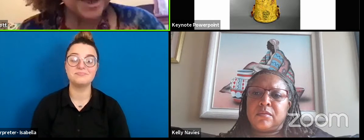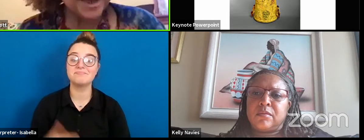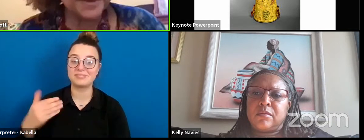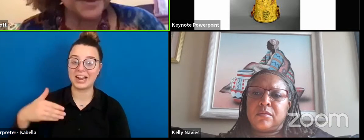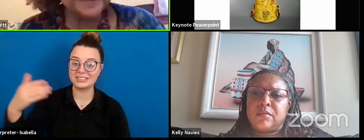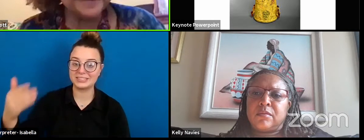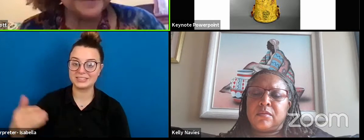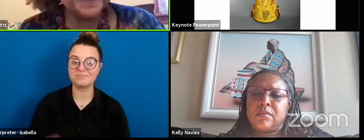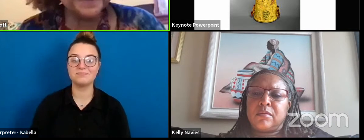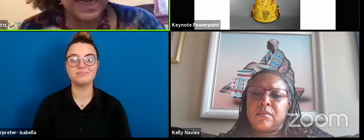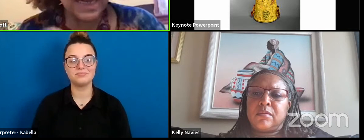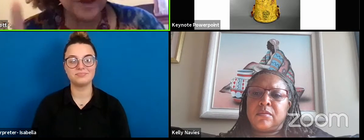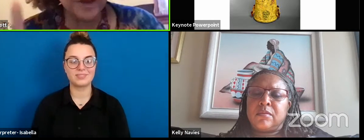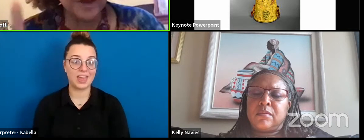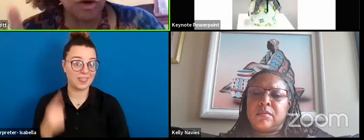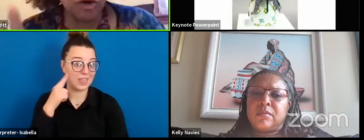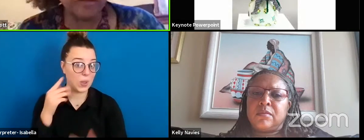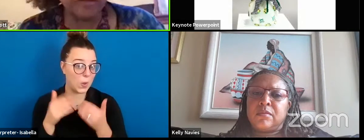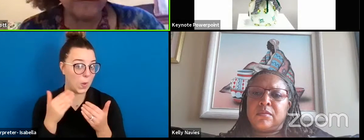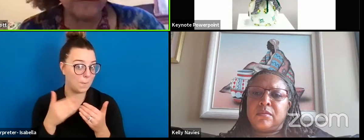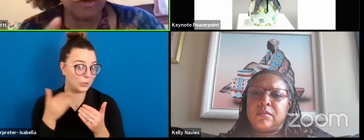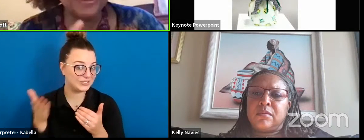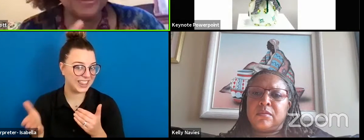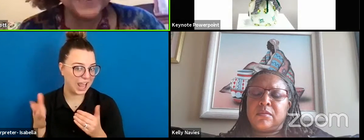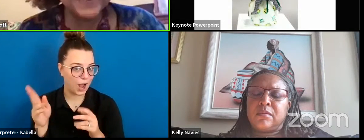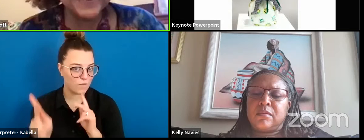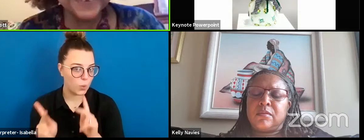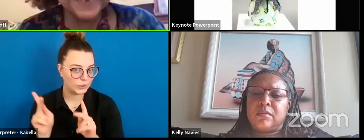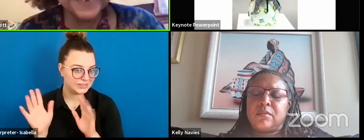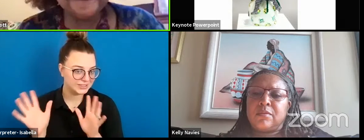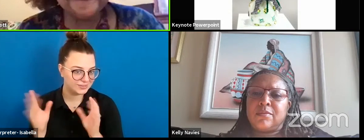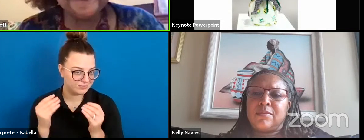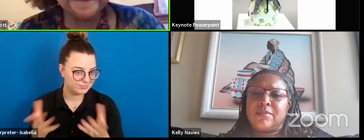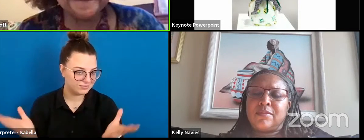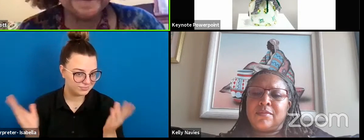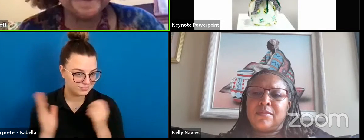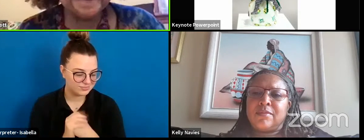Next. I think we're almost there, folks.